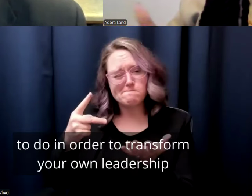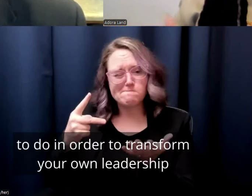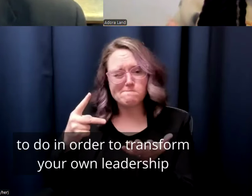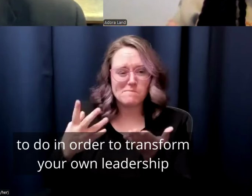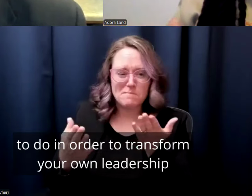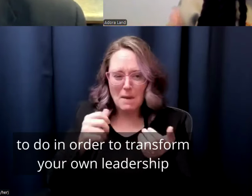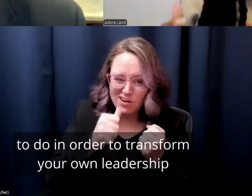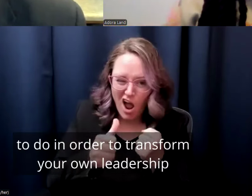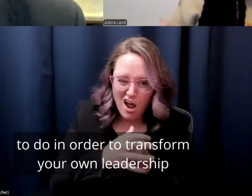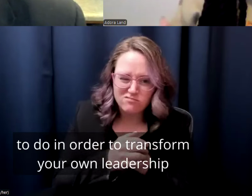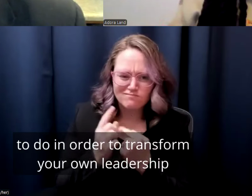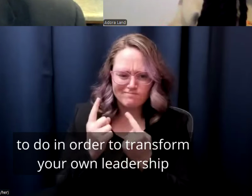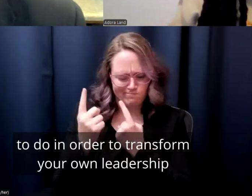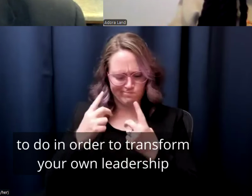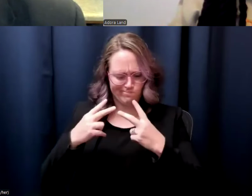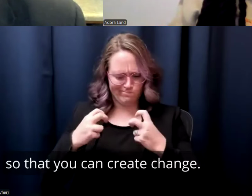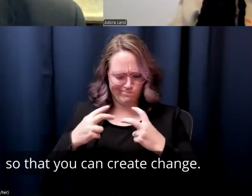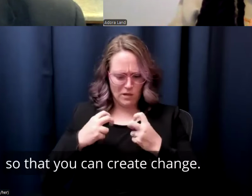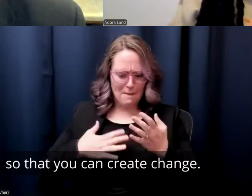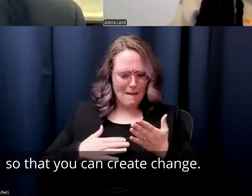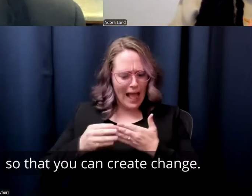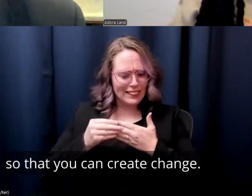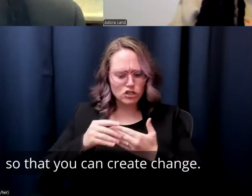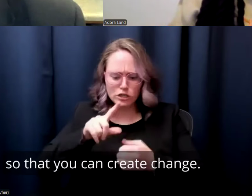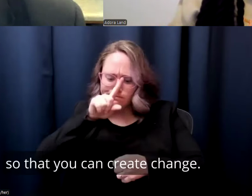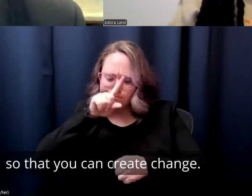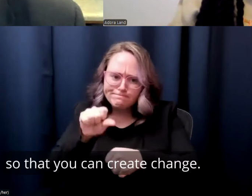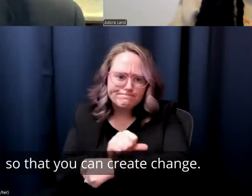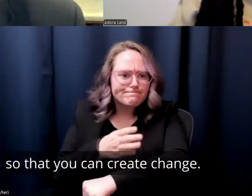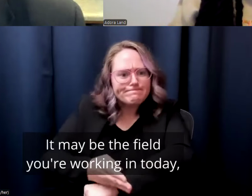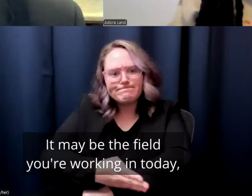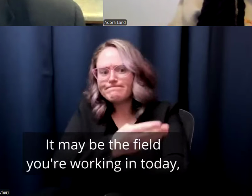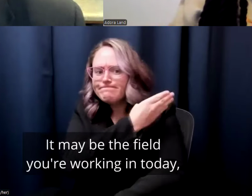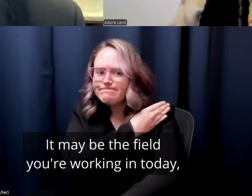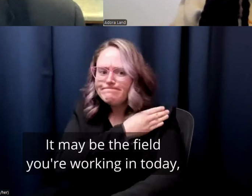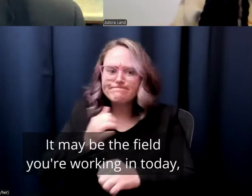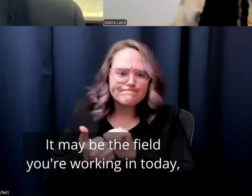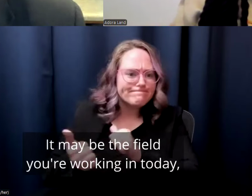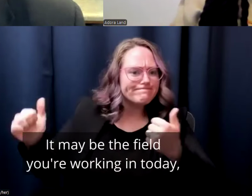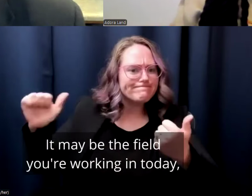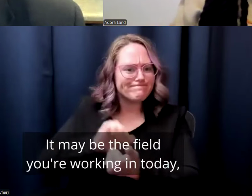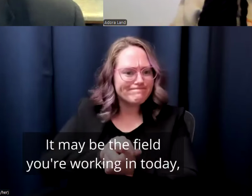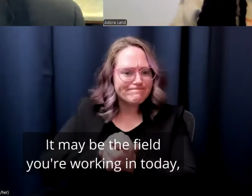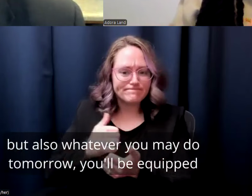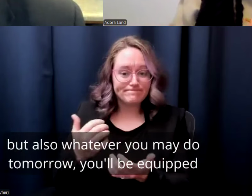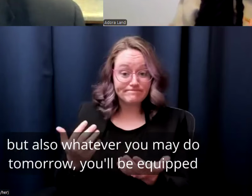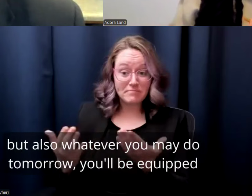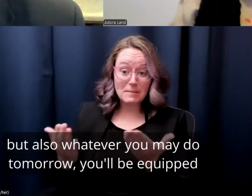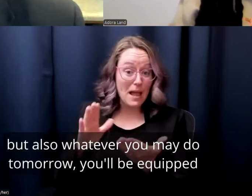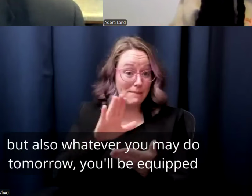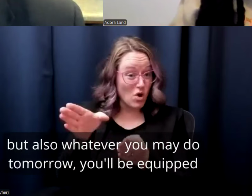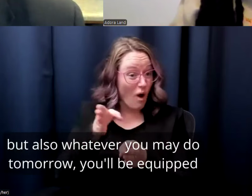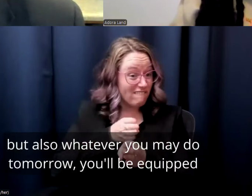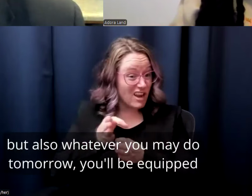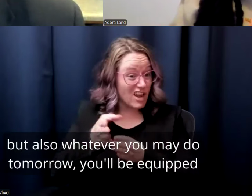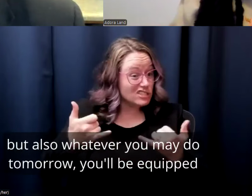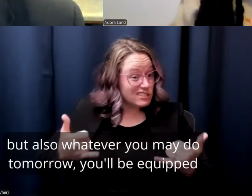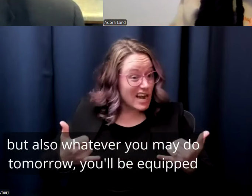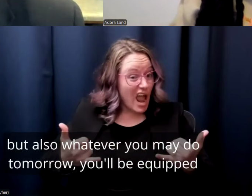order to transform your own leadership so that you can create change. It may be the field you're working in today, but also whatever you may